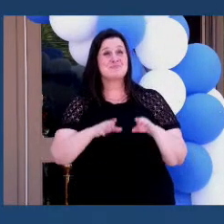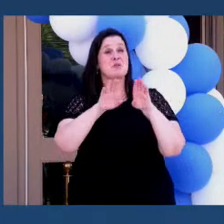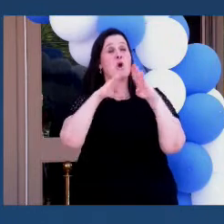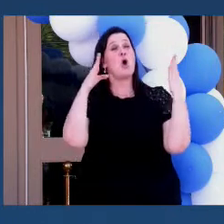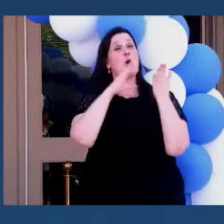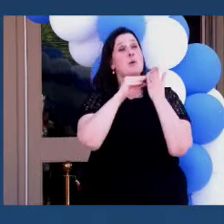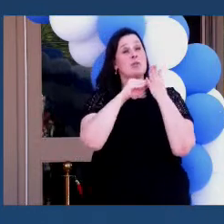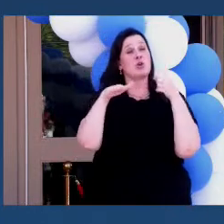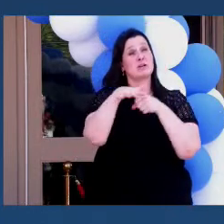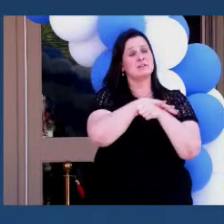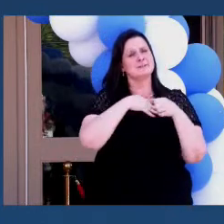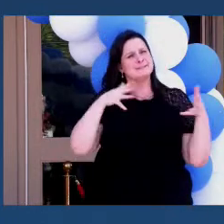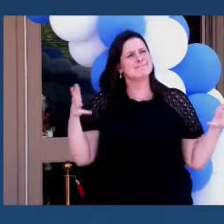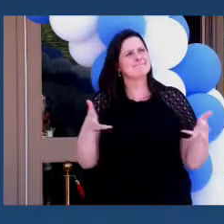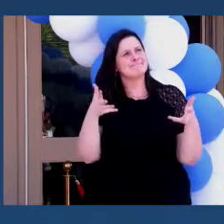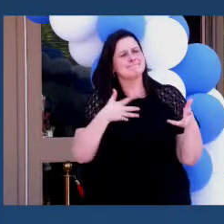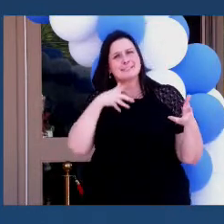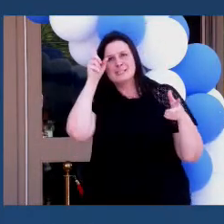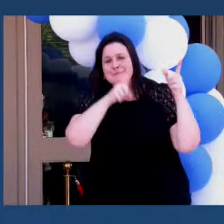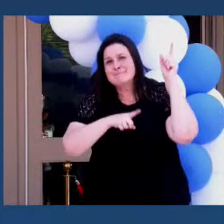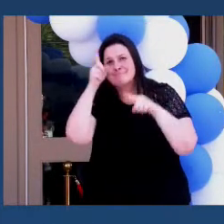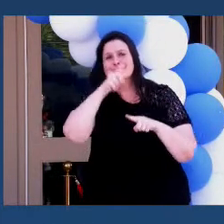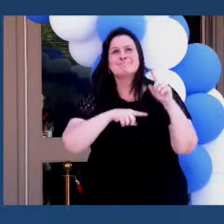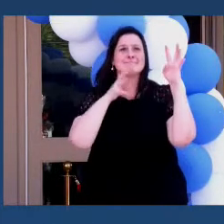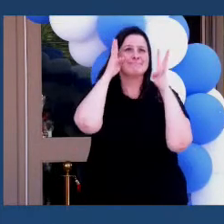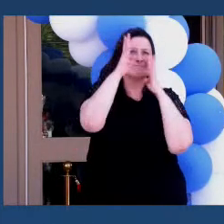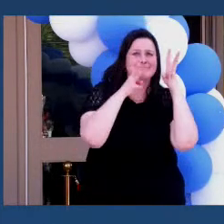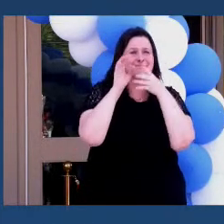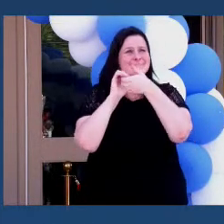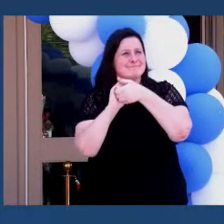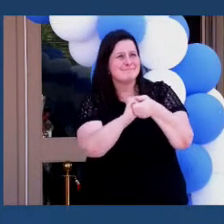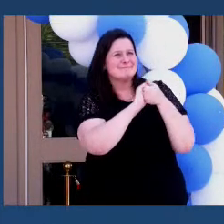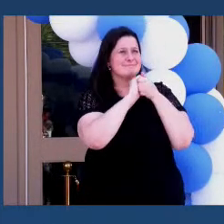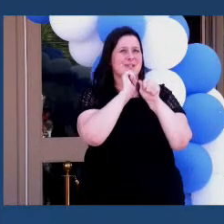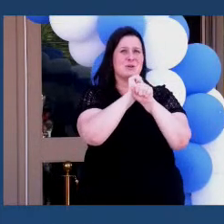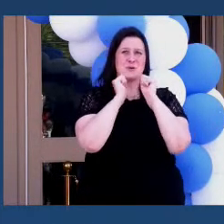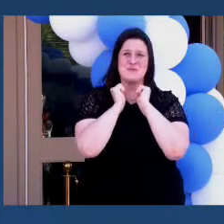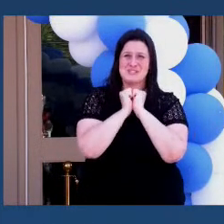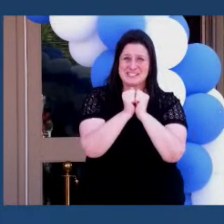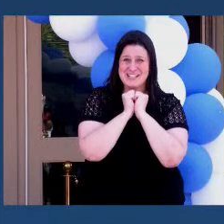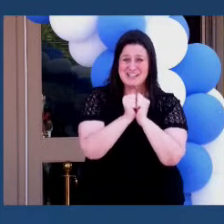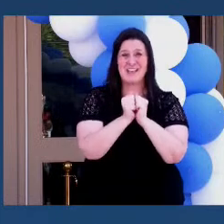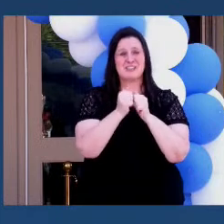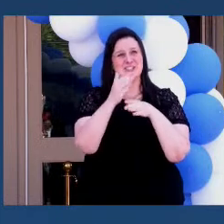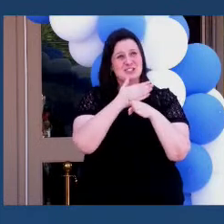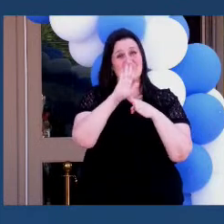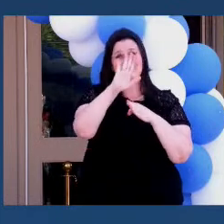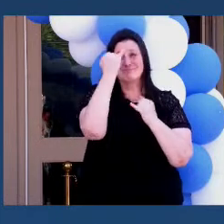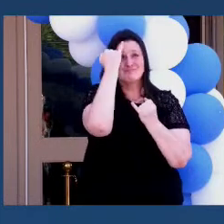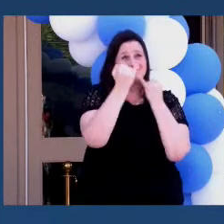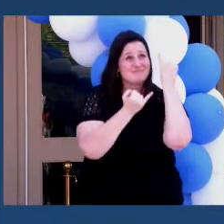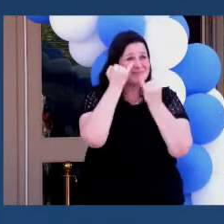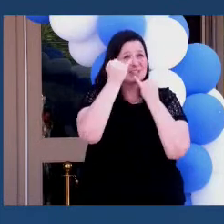areas encourage collaboration and creativity, allowing students to work together and share ideas in a dynamic